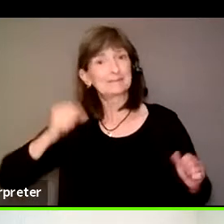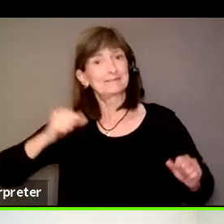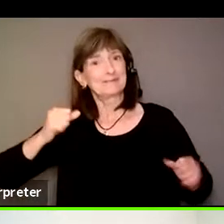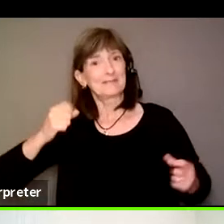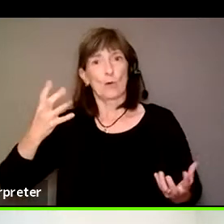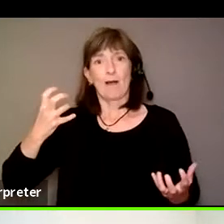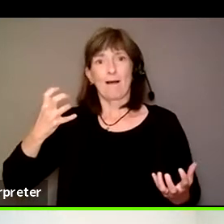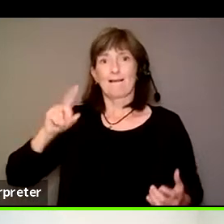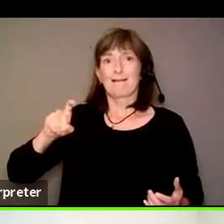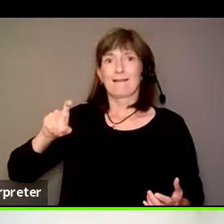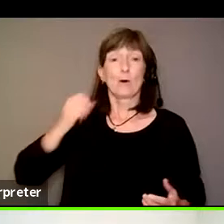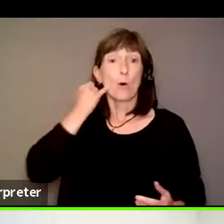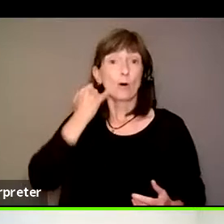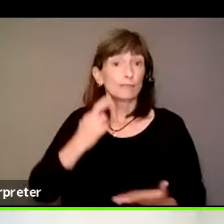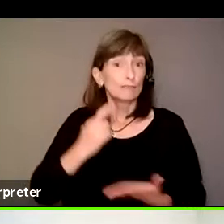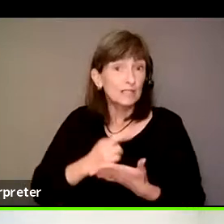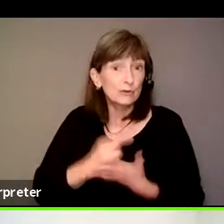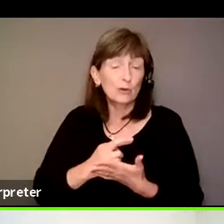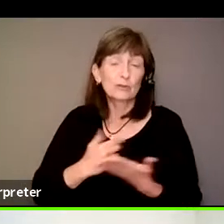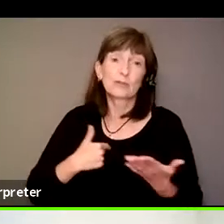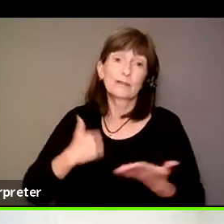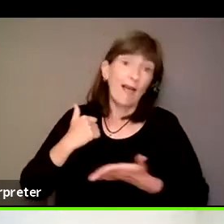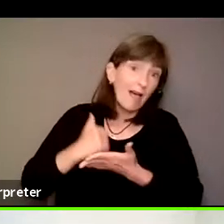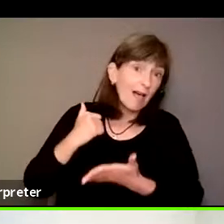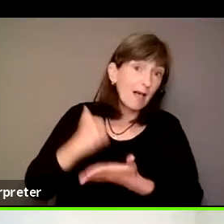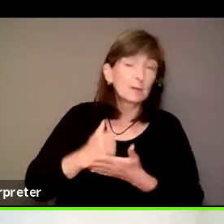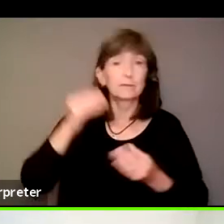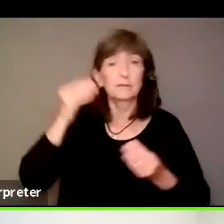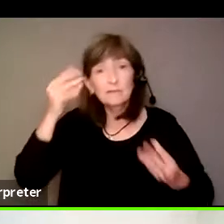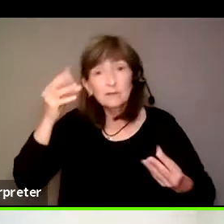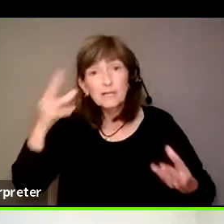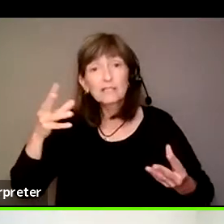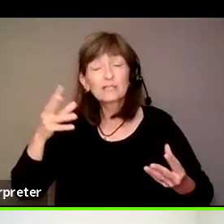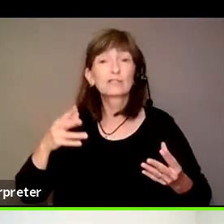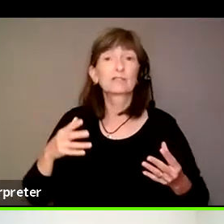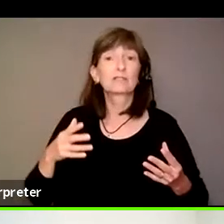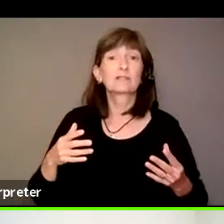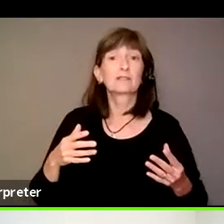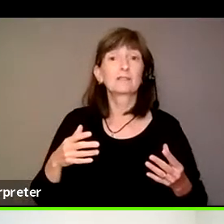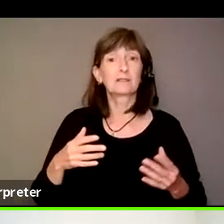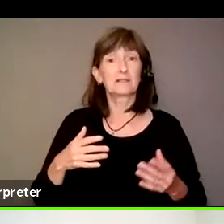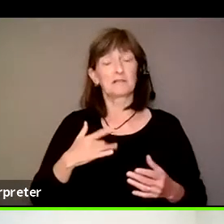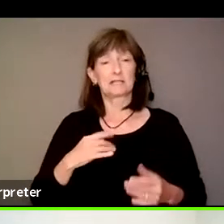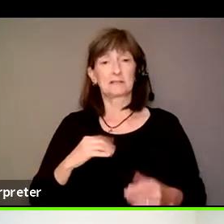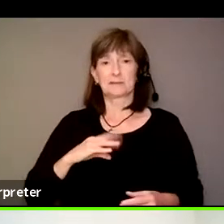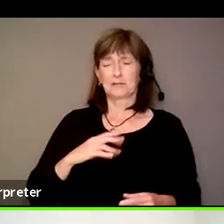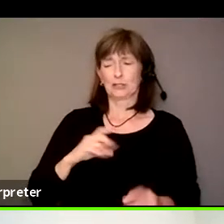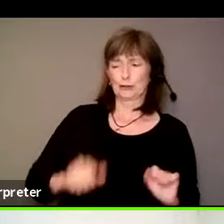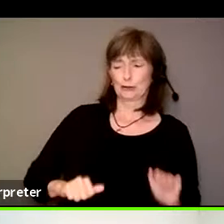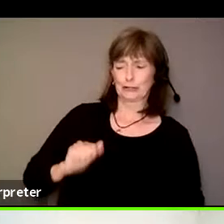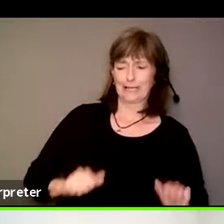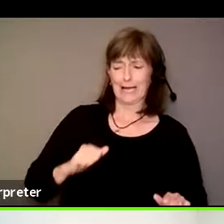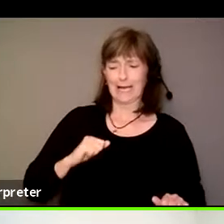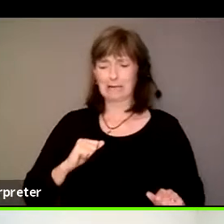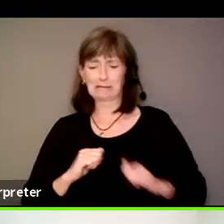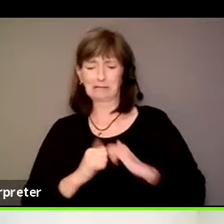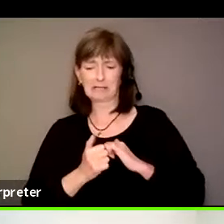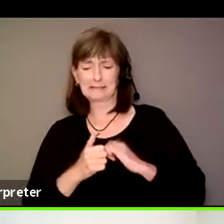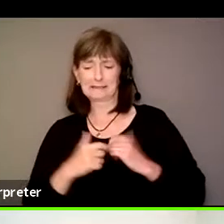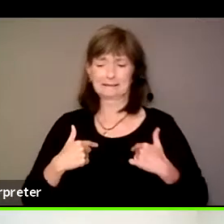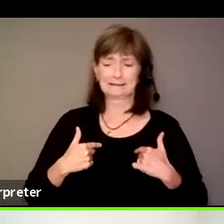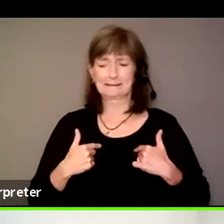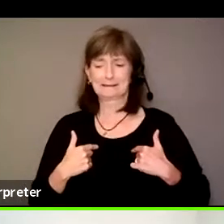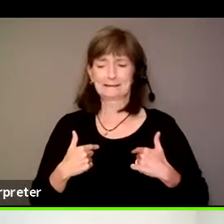if you're looking for resources, if you want an encouraging word or a should I not kind